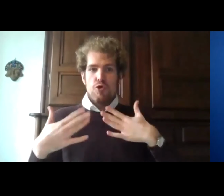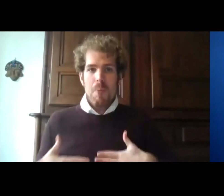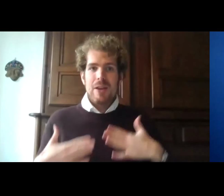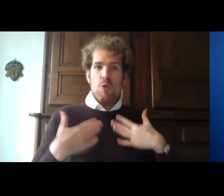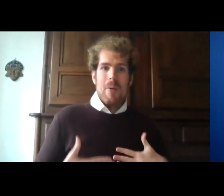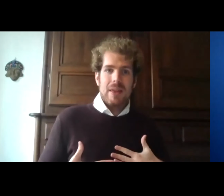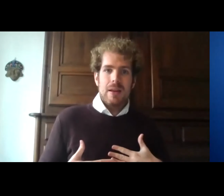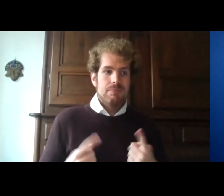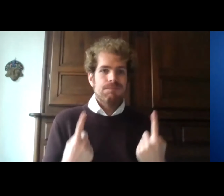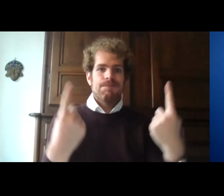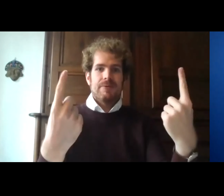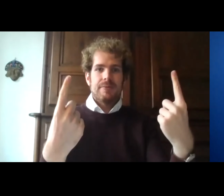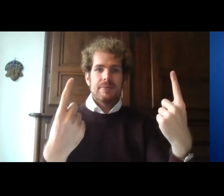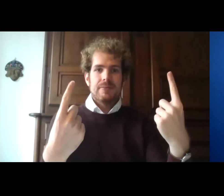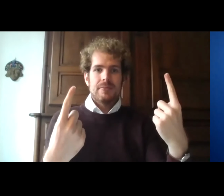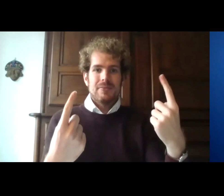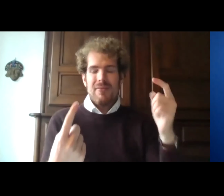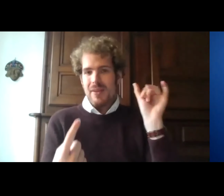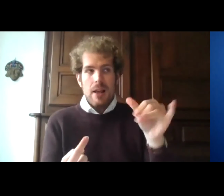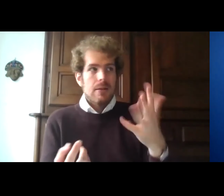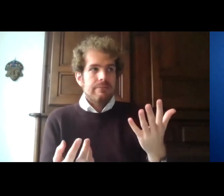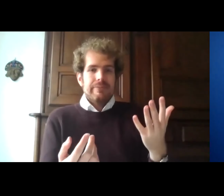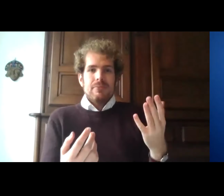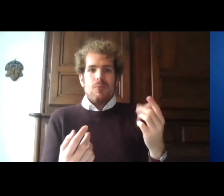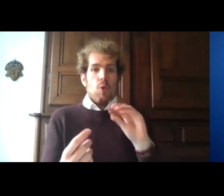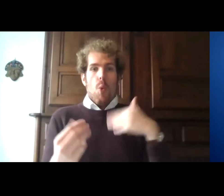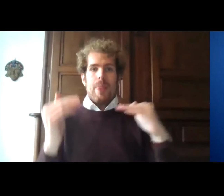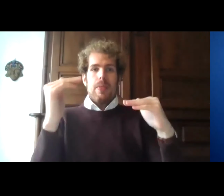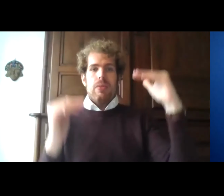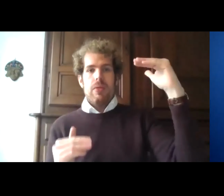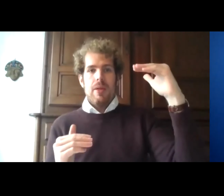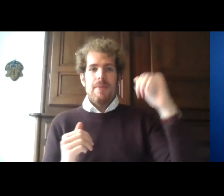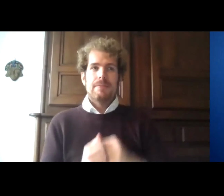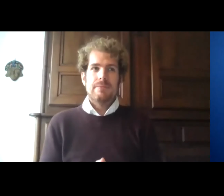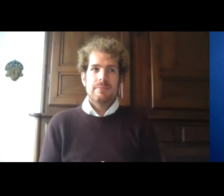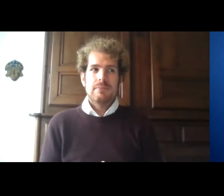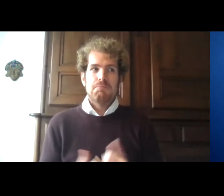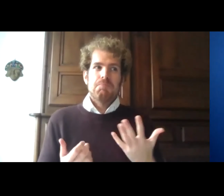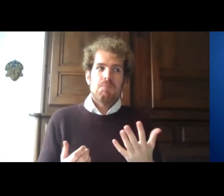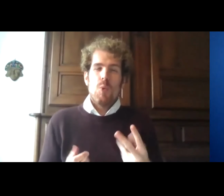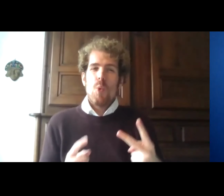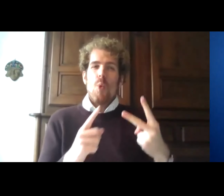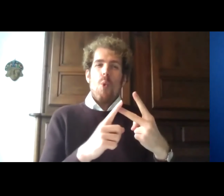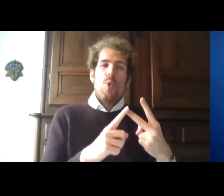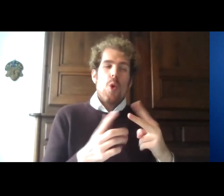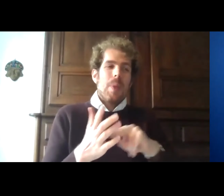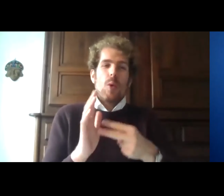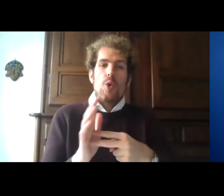presenting them with the information. They also want a human body interpreting the information that's taking place in that